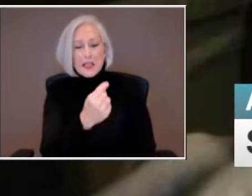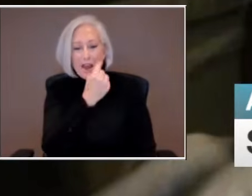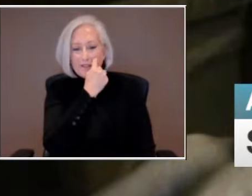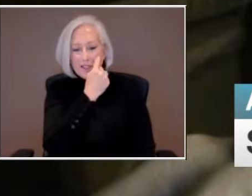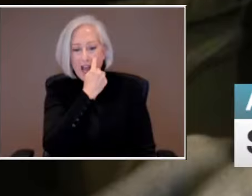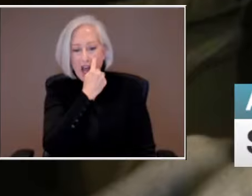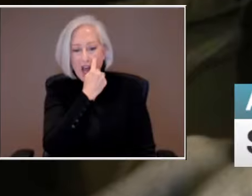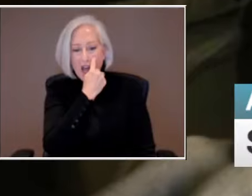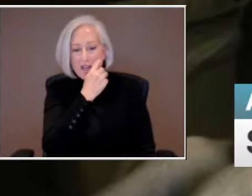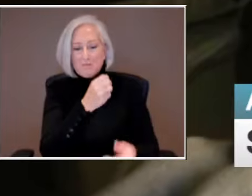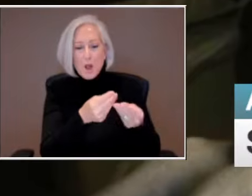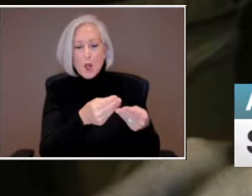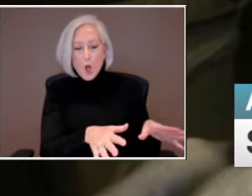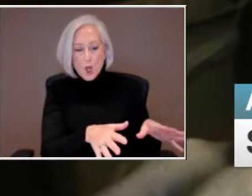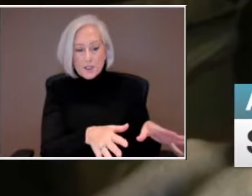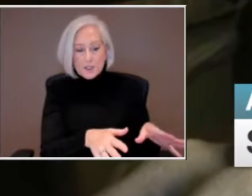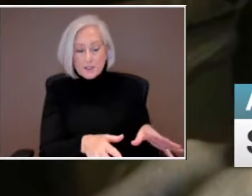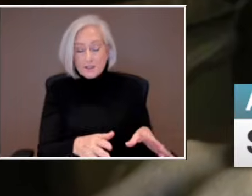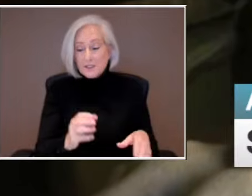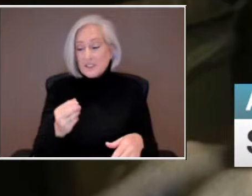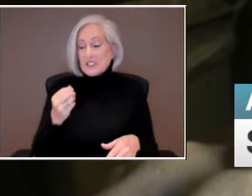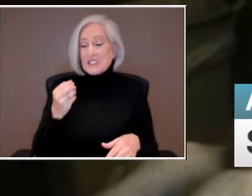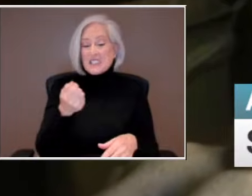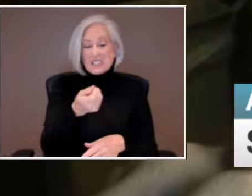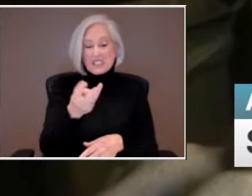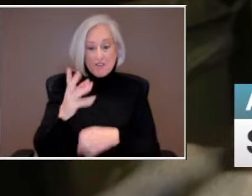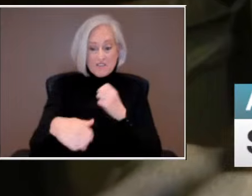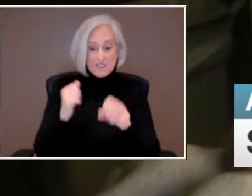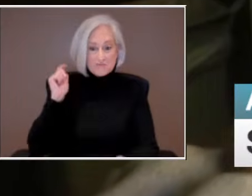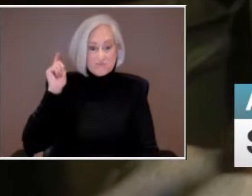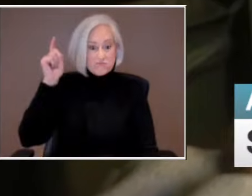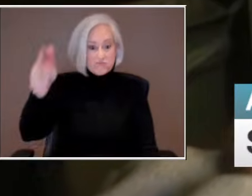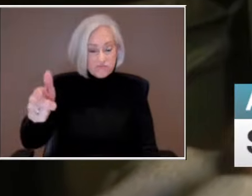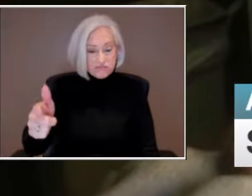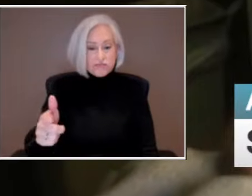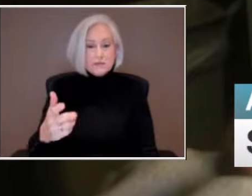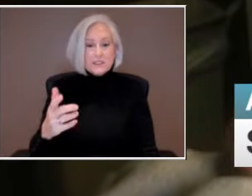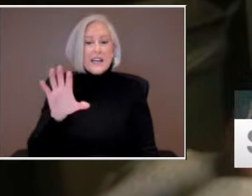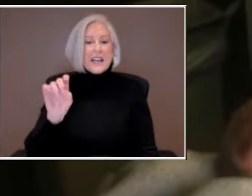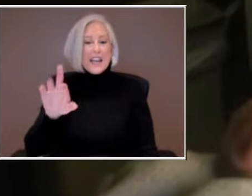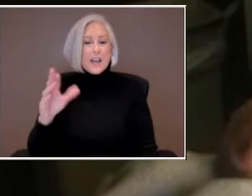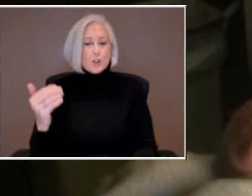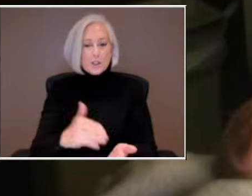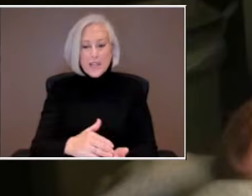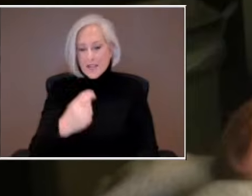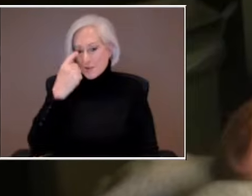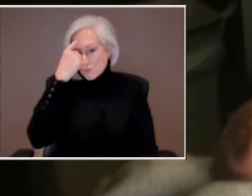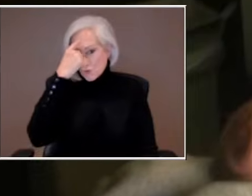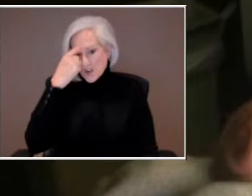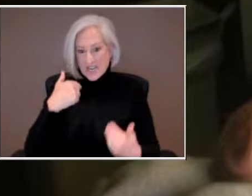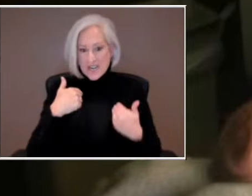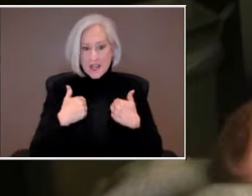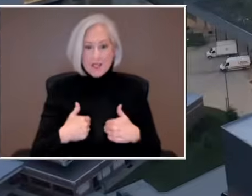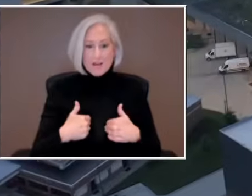now in his brain and lungs. We share the treatment and science behind his survival.